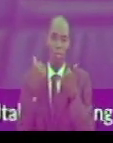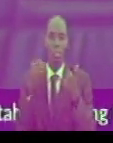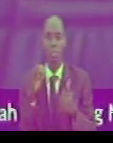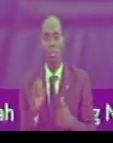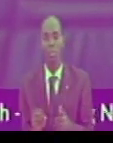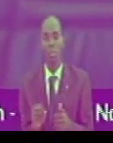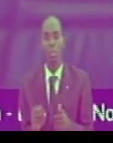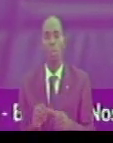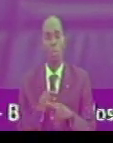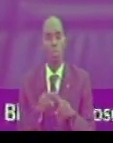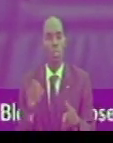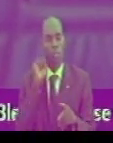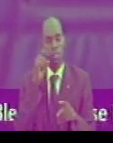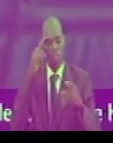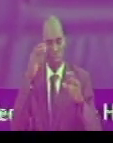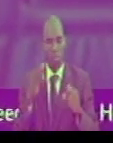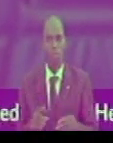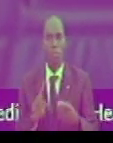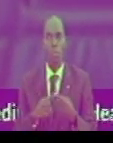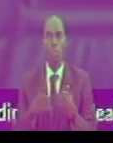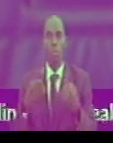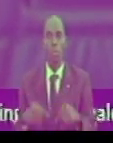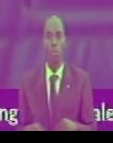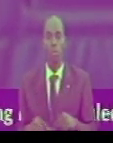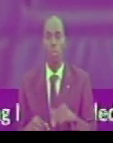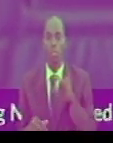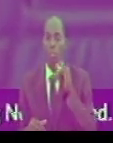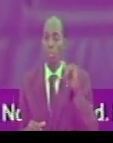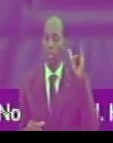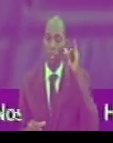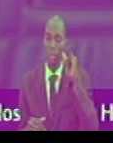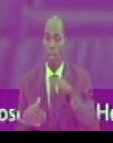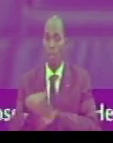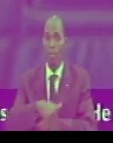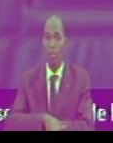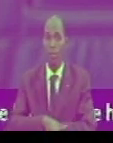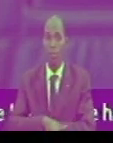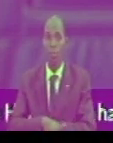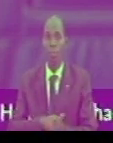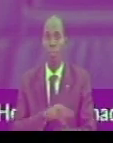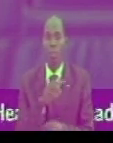our daddy finished praying, even before then, he